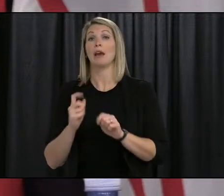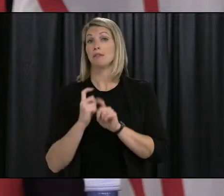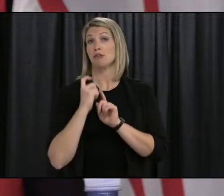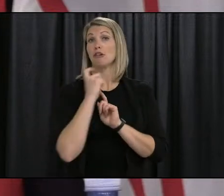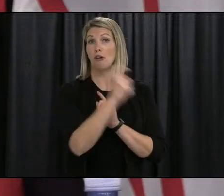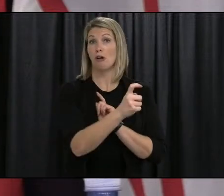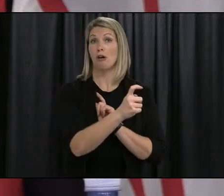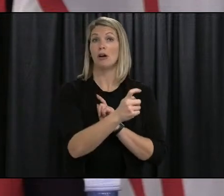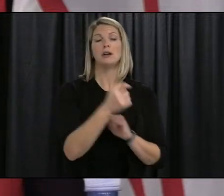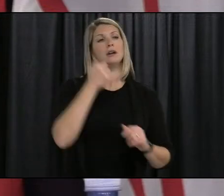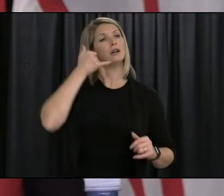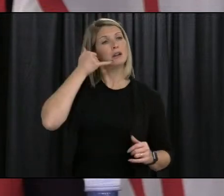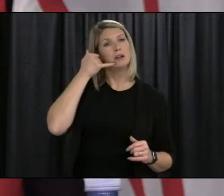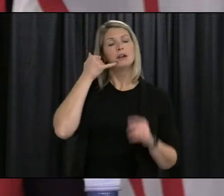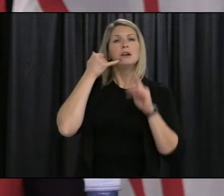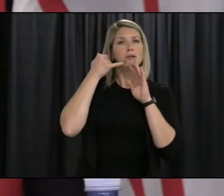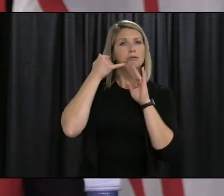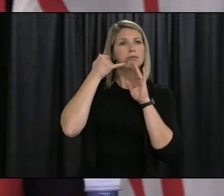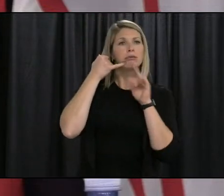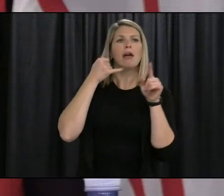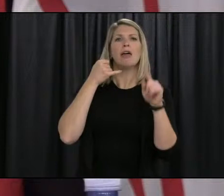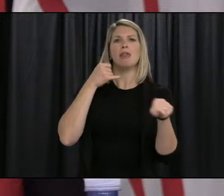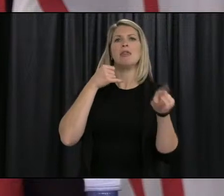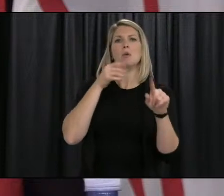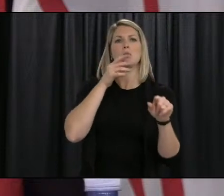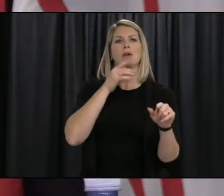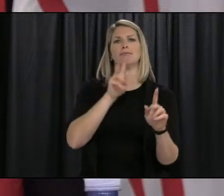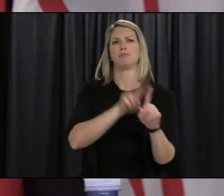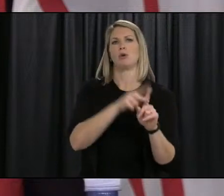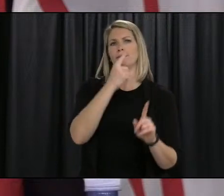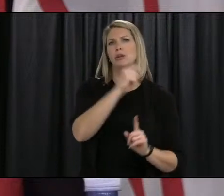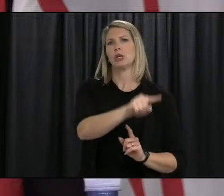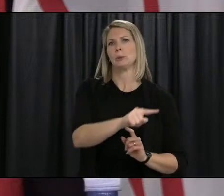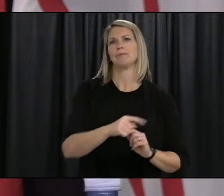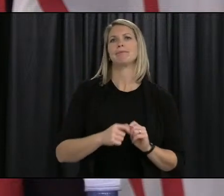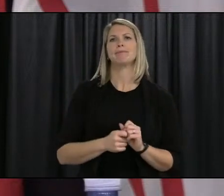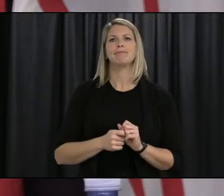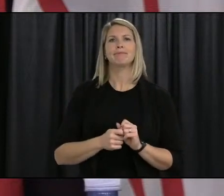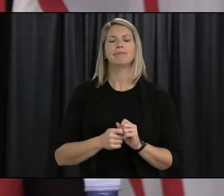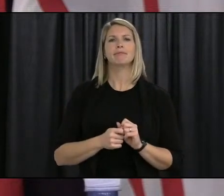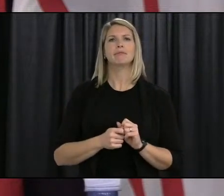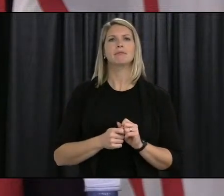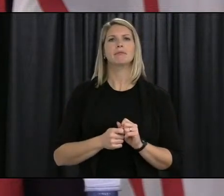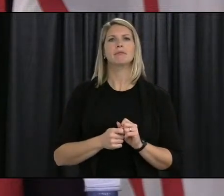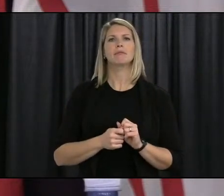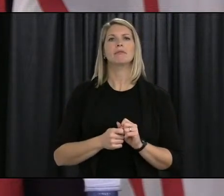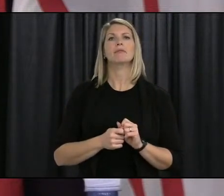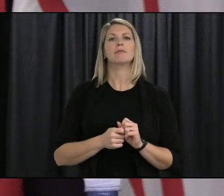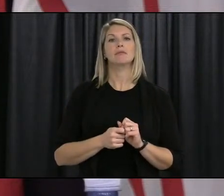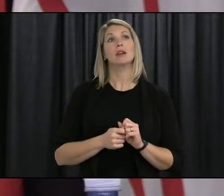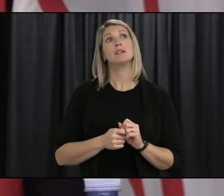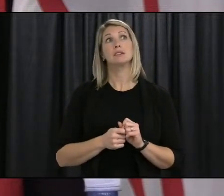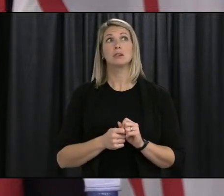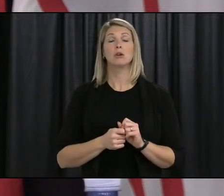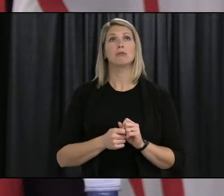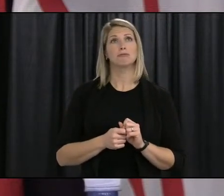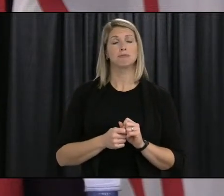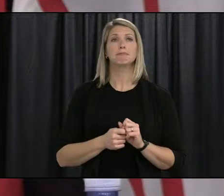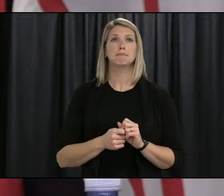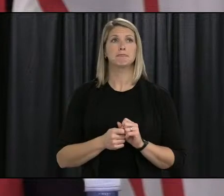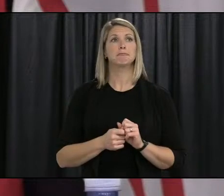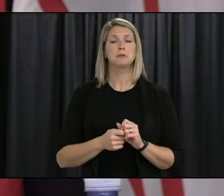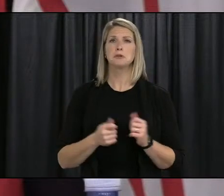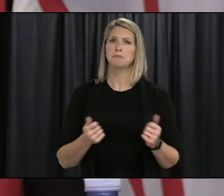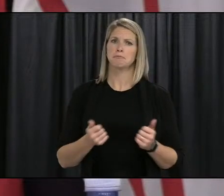on your behalf and organize the appointment. In addition to that, there are now a lot of